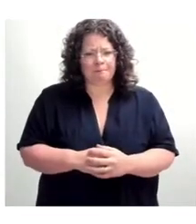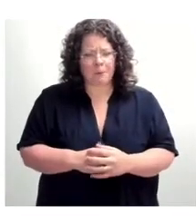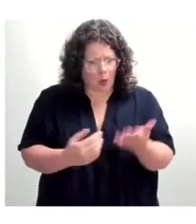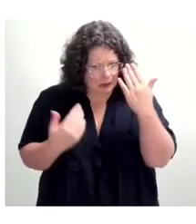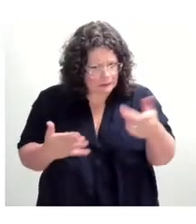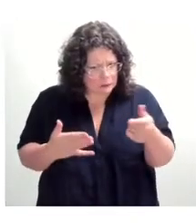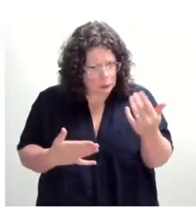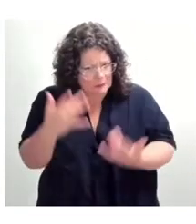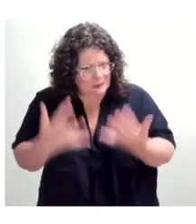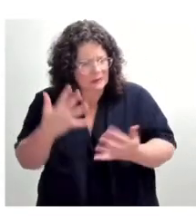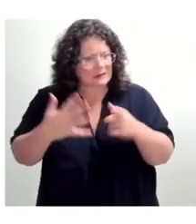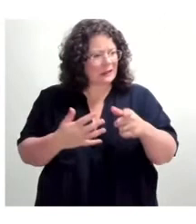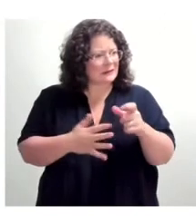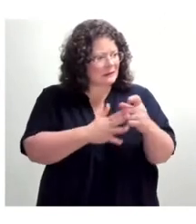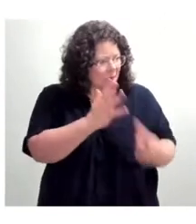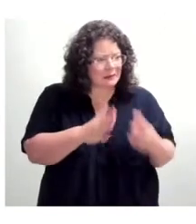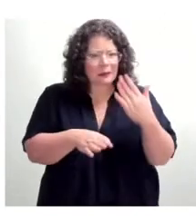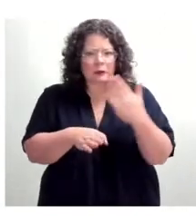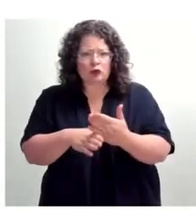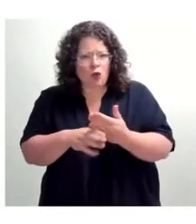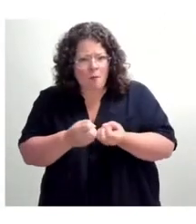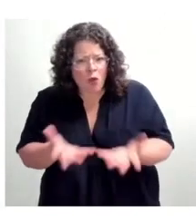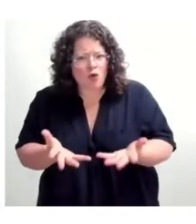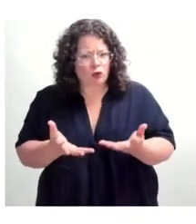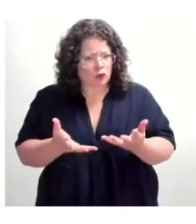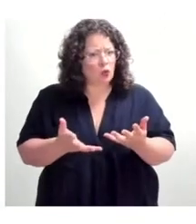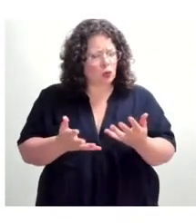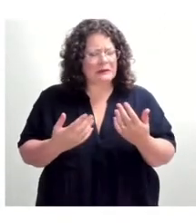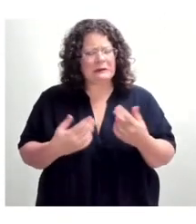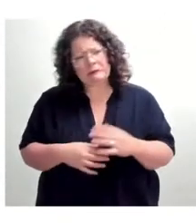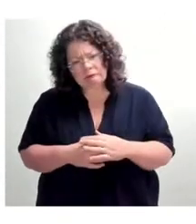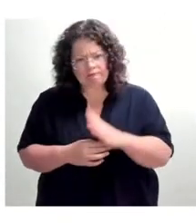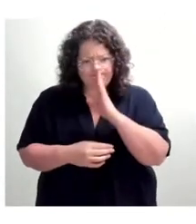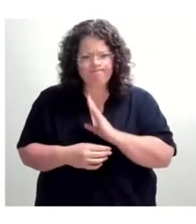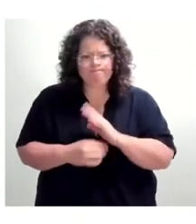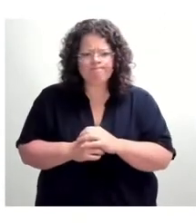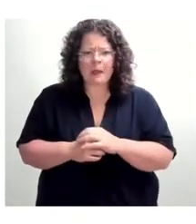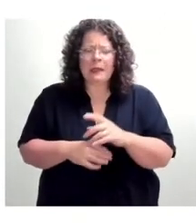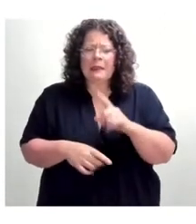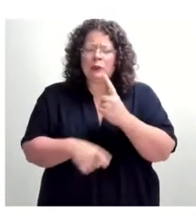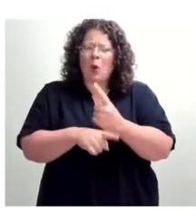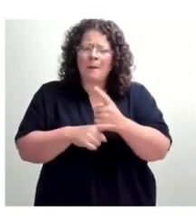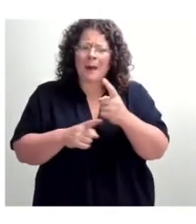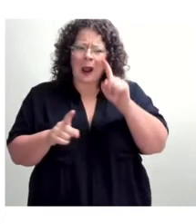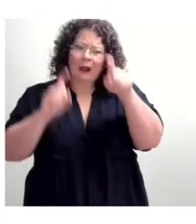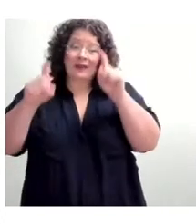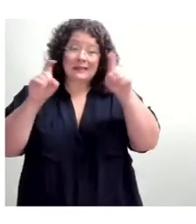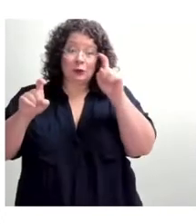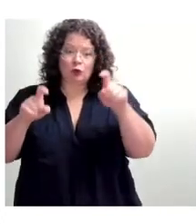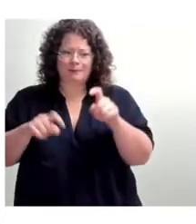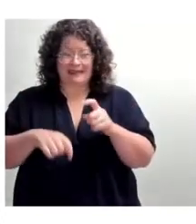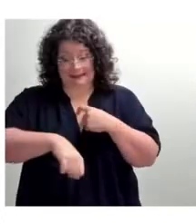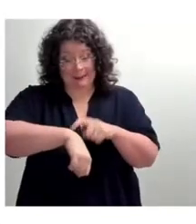But clearly, with all businesses growing and moving forward, innovation is kind of business critical.